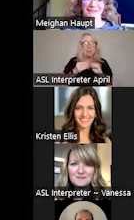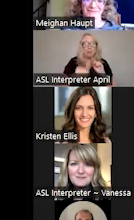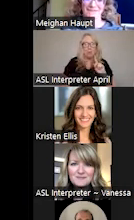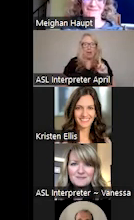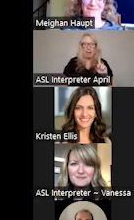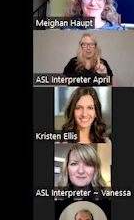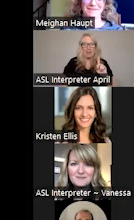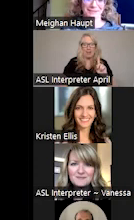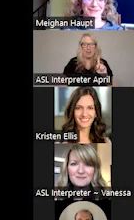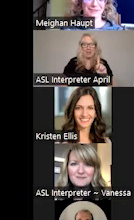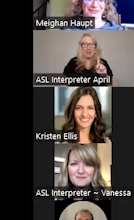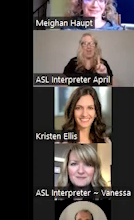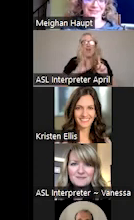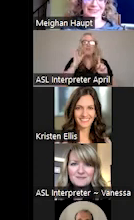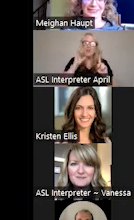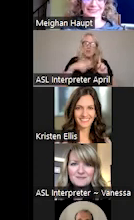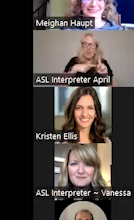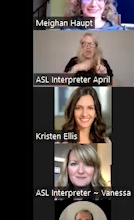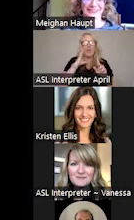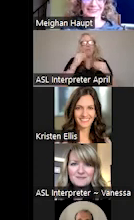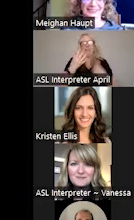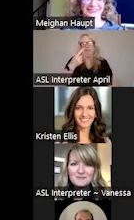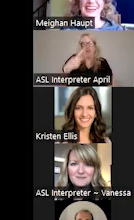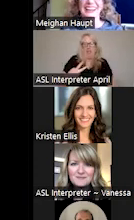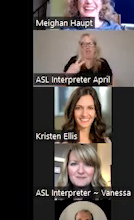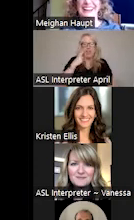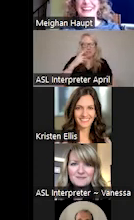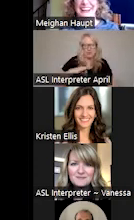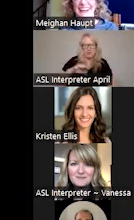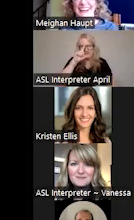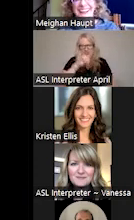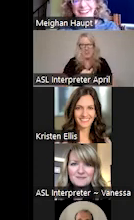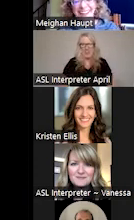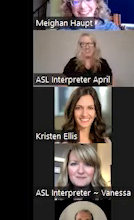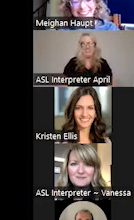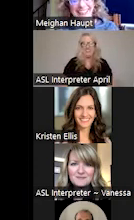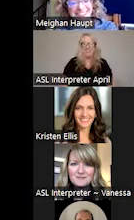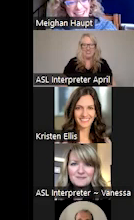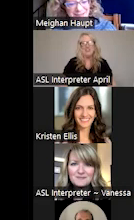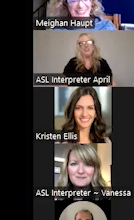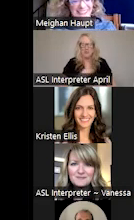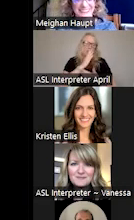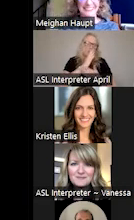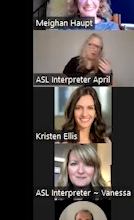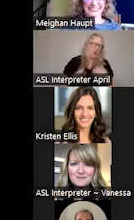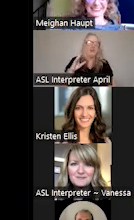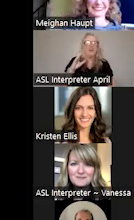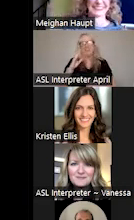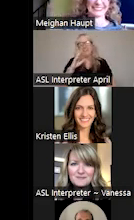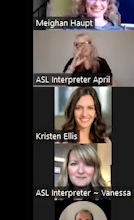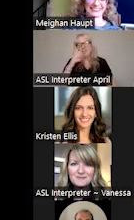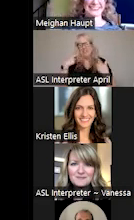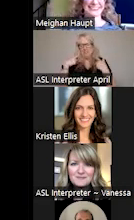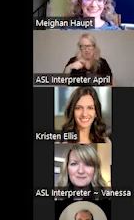Yeah. So that's, I'm going to give you half credit for that. So first is Para Espanol, push 2, then